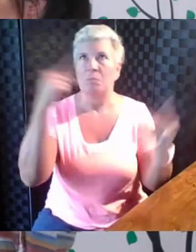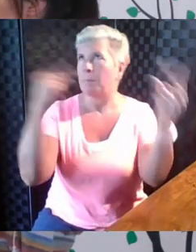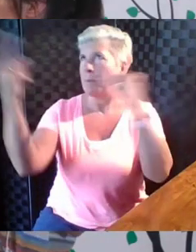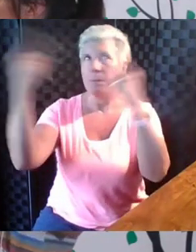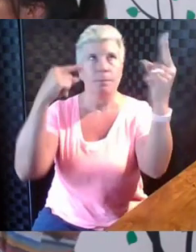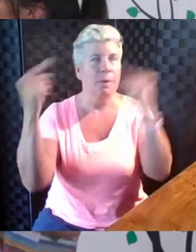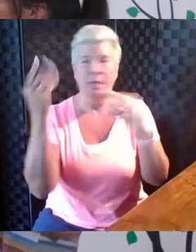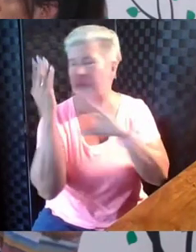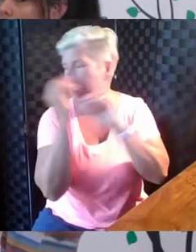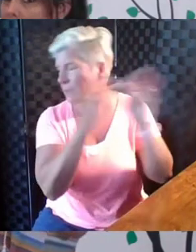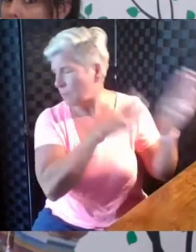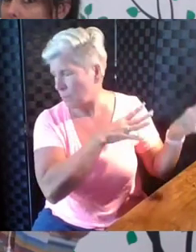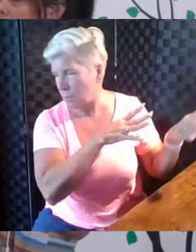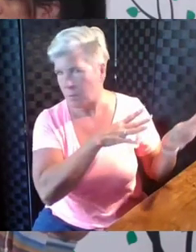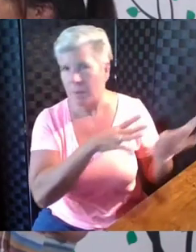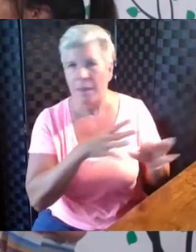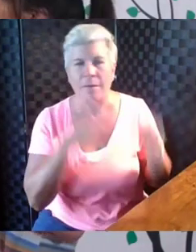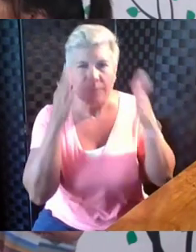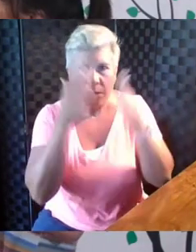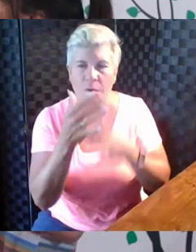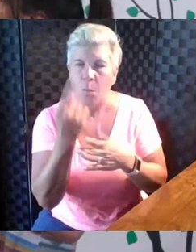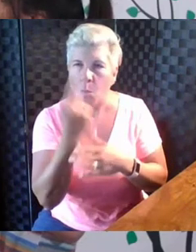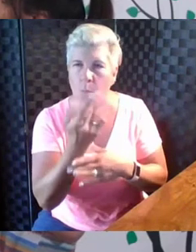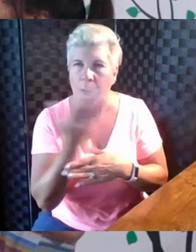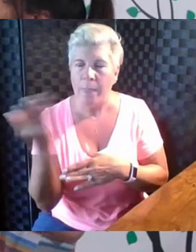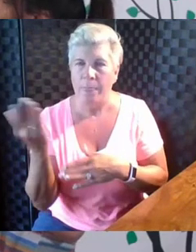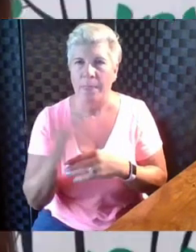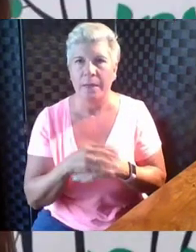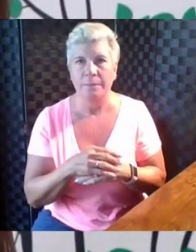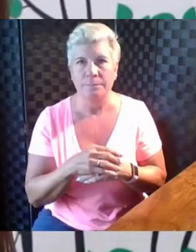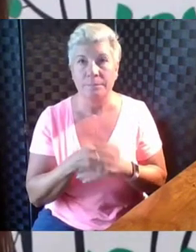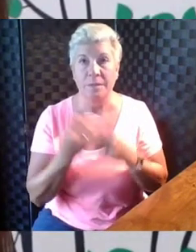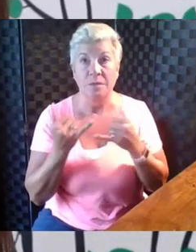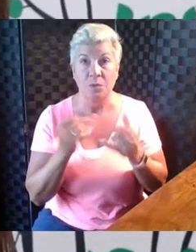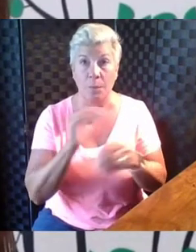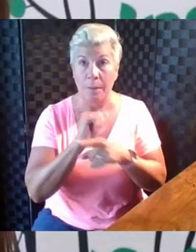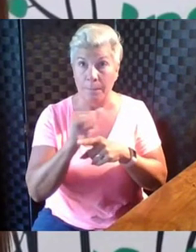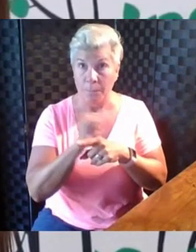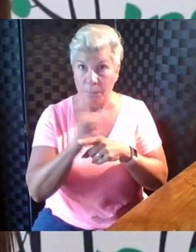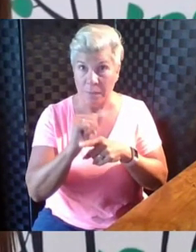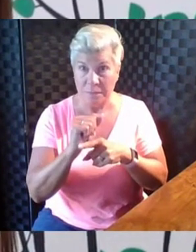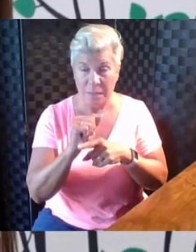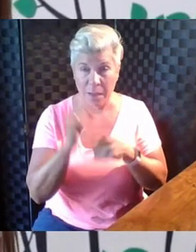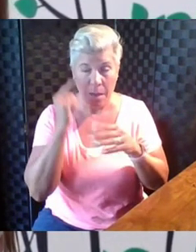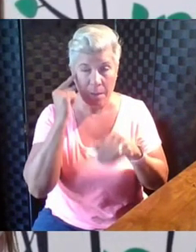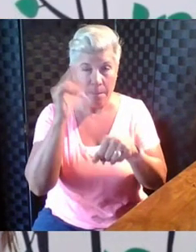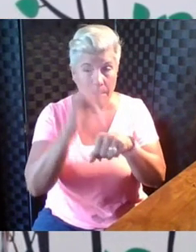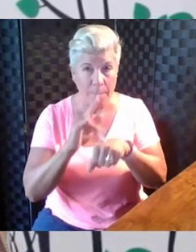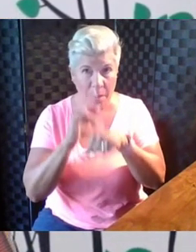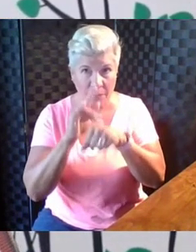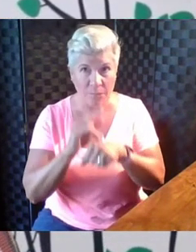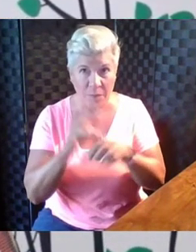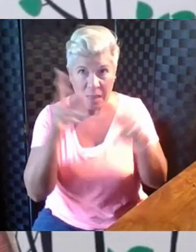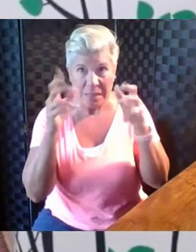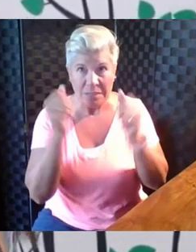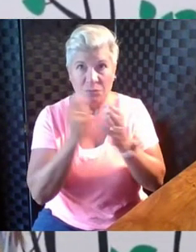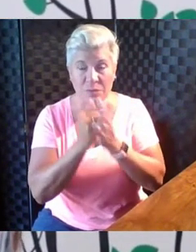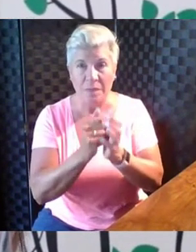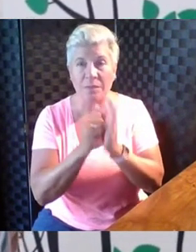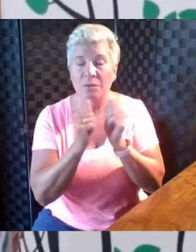on what it is on one thing at a time. So we're going to practice this mindful listening video